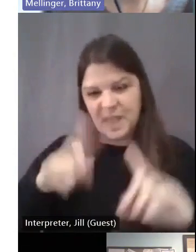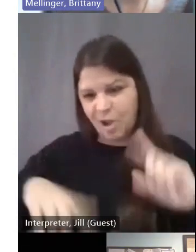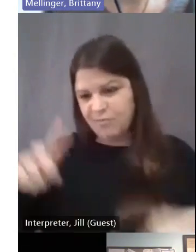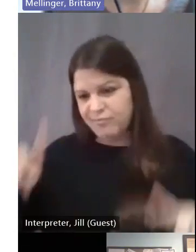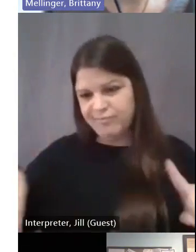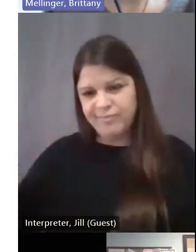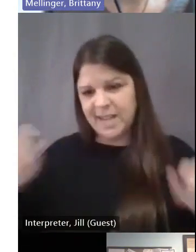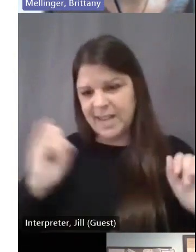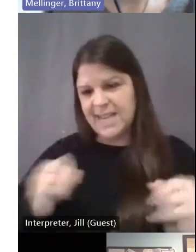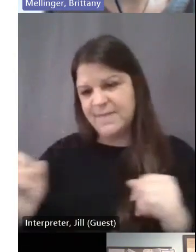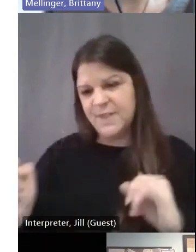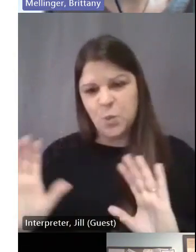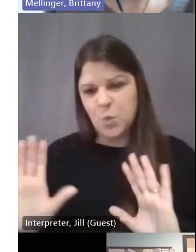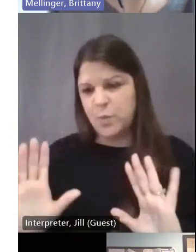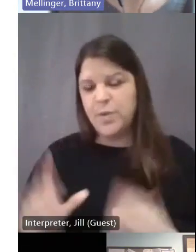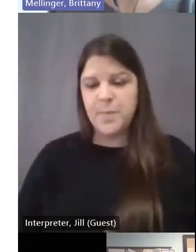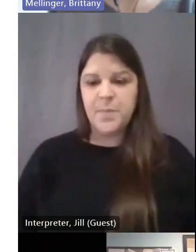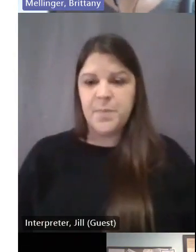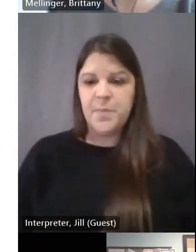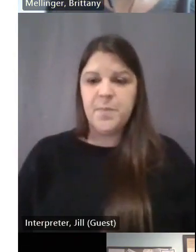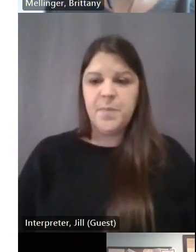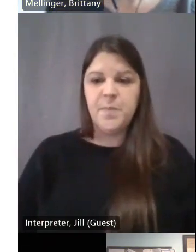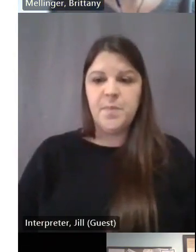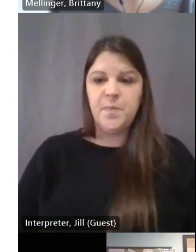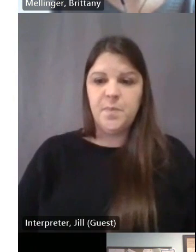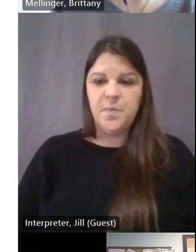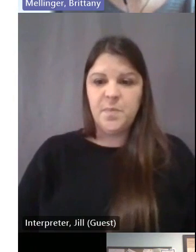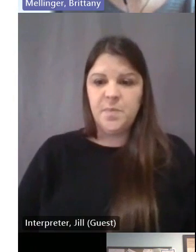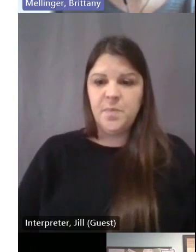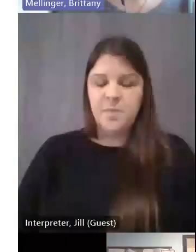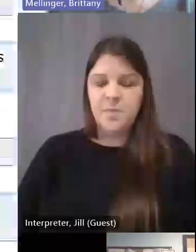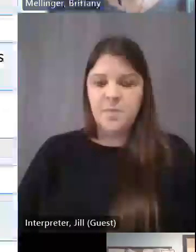case would take to investigate.